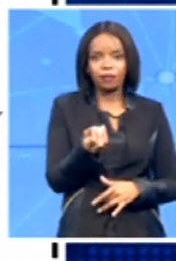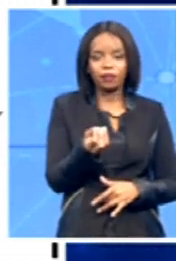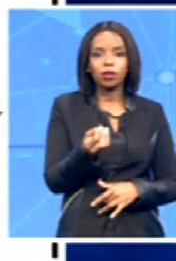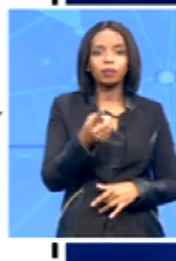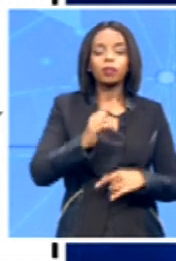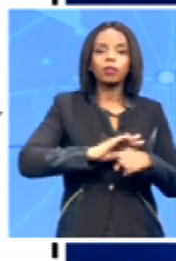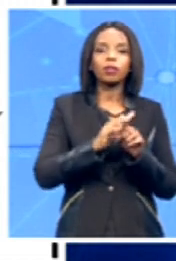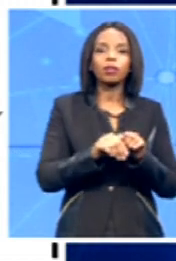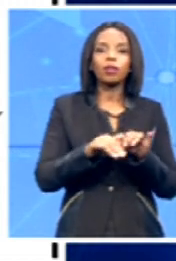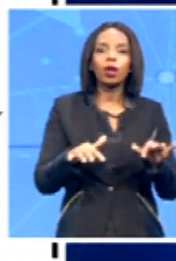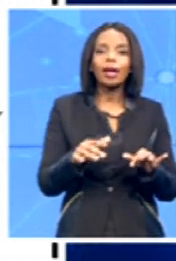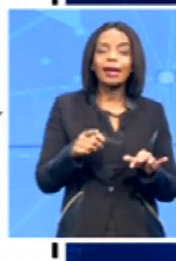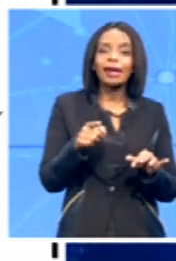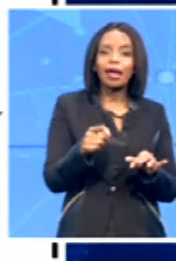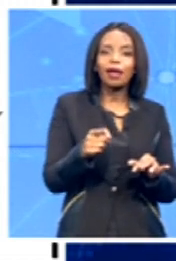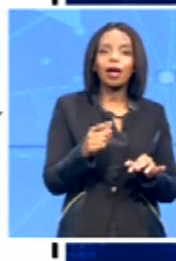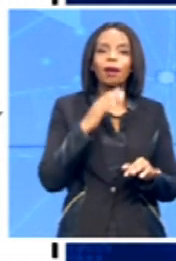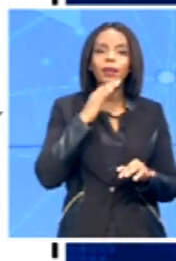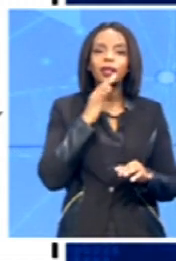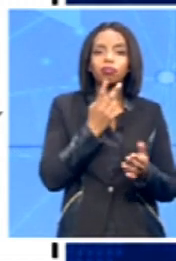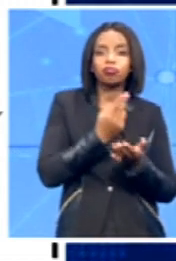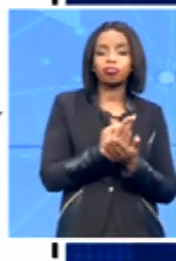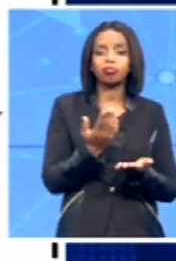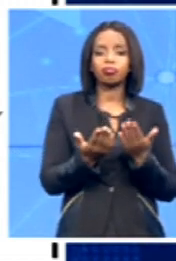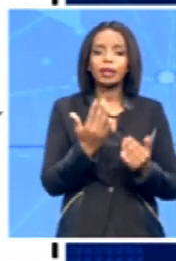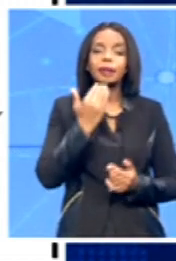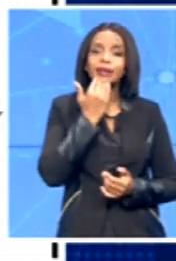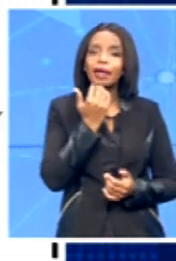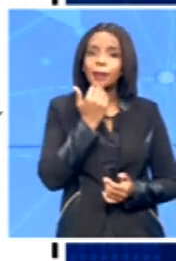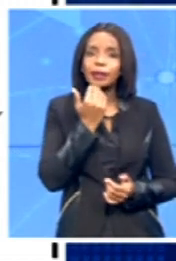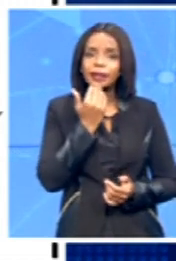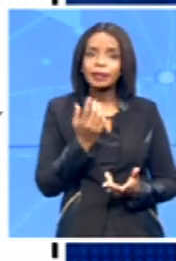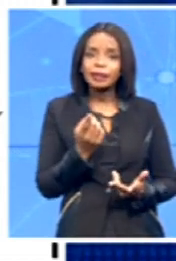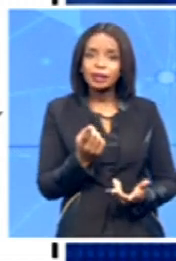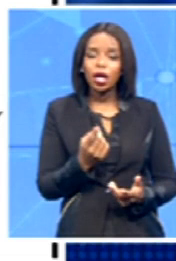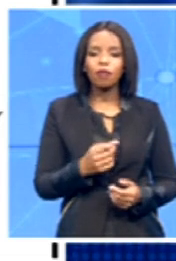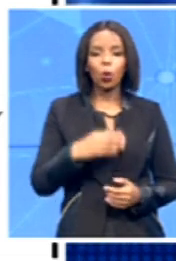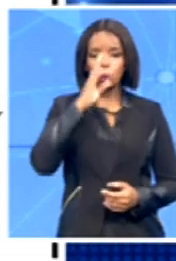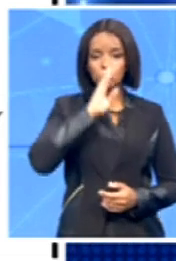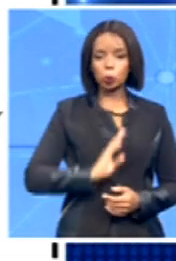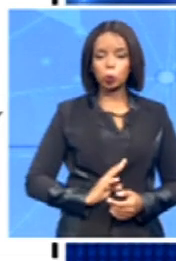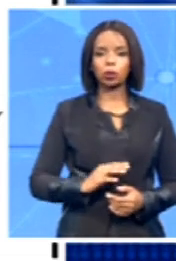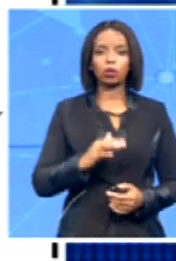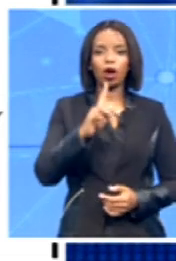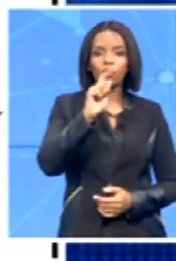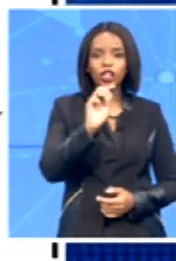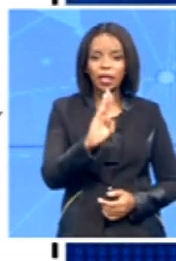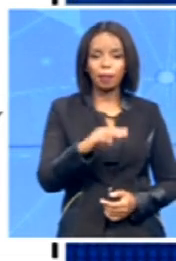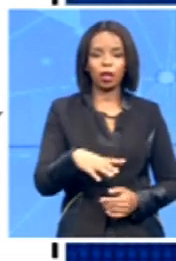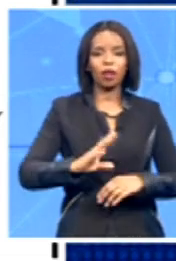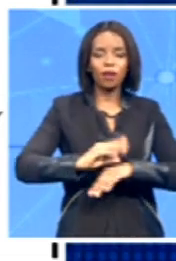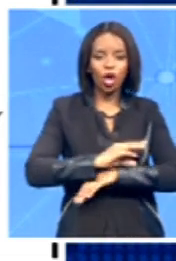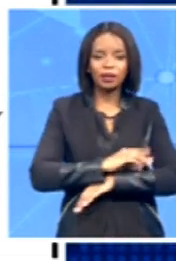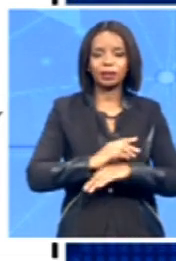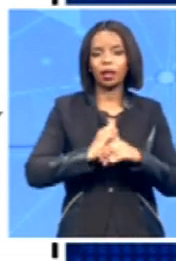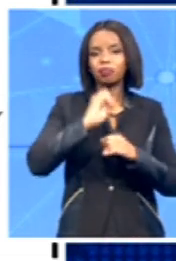for diabetic ketoacidosis, for strokes, for TB, for cancer, etc. Then there was a category which was purely incidental, where